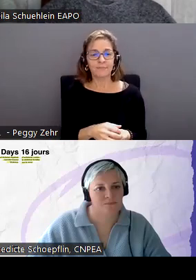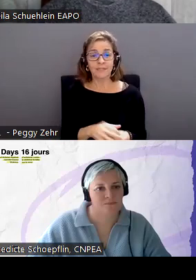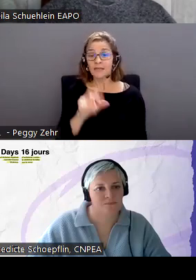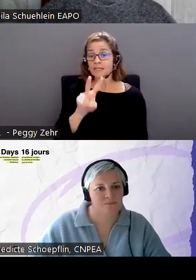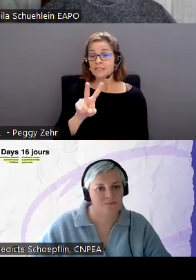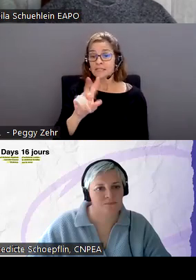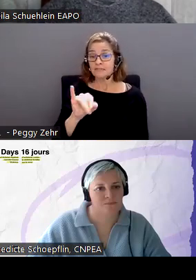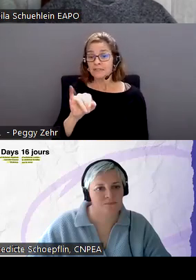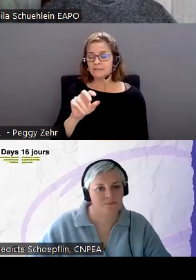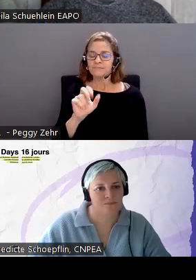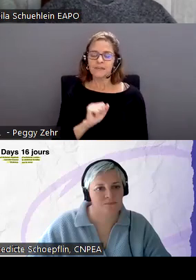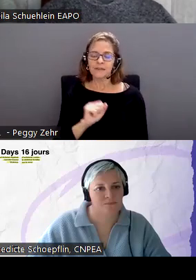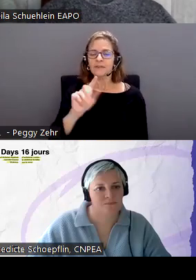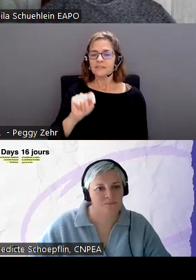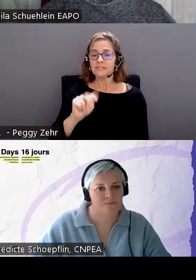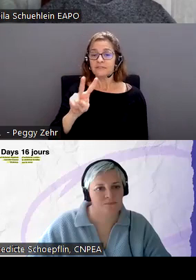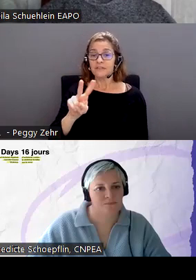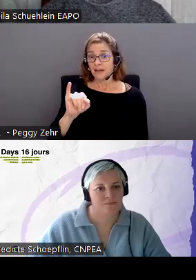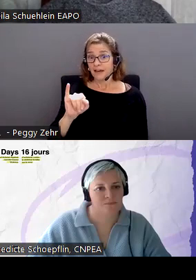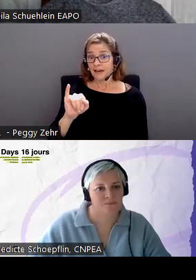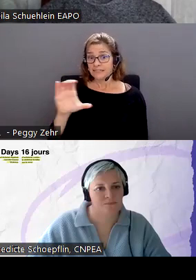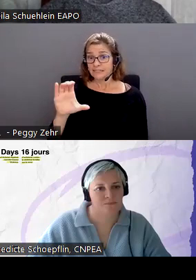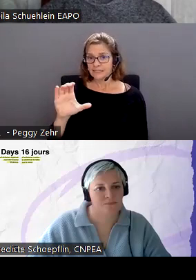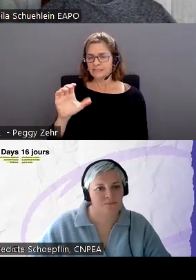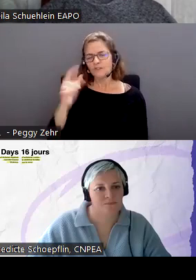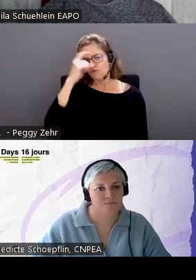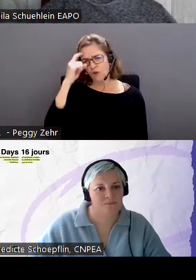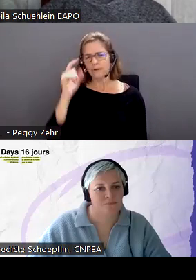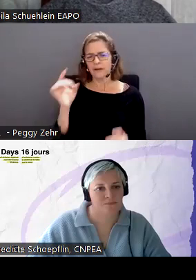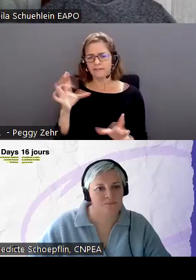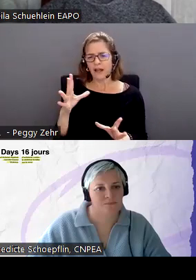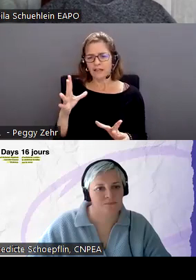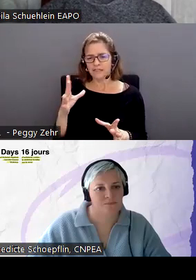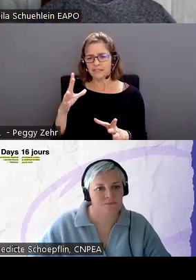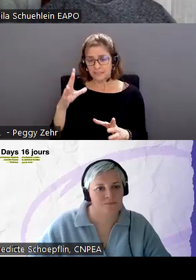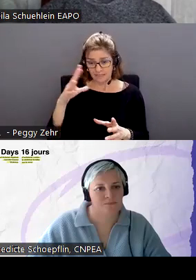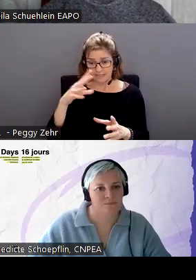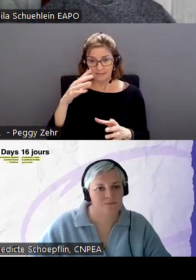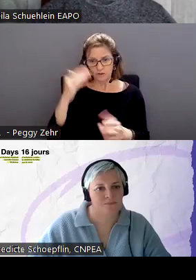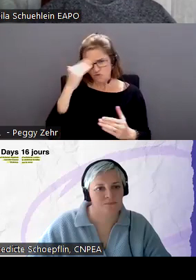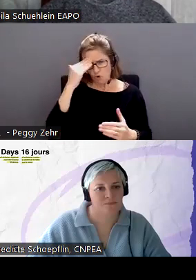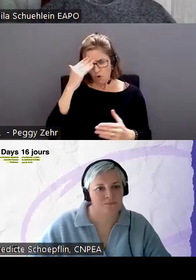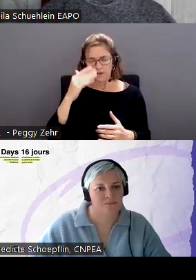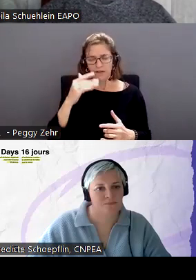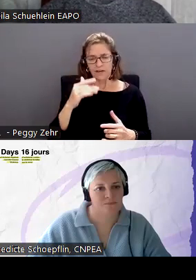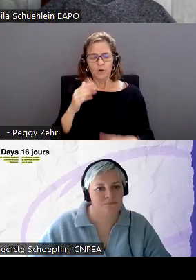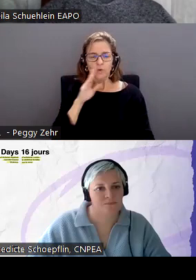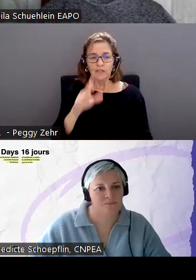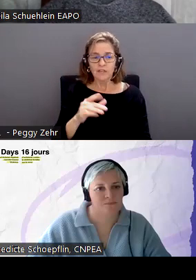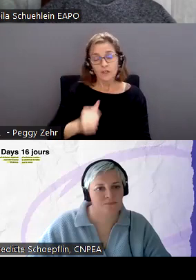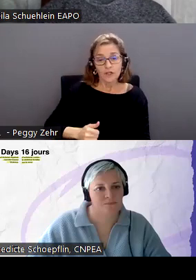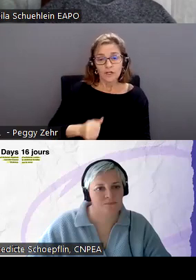violence informed is a survival strategy for those of you who are feeling absolutely fried by the overwhelming crush of demand